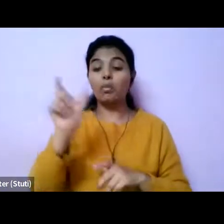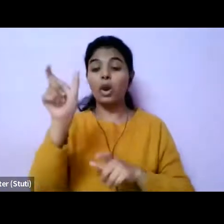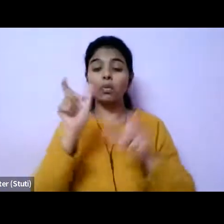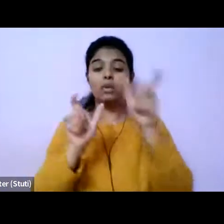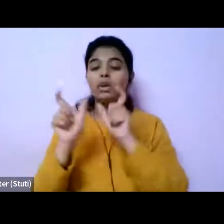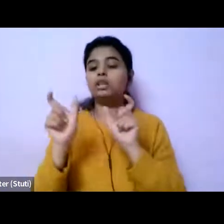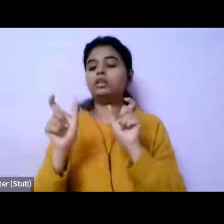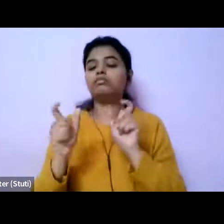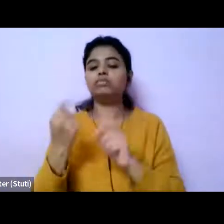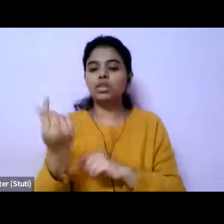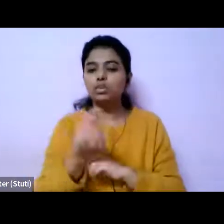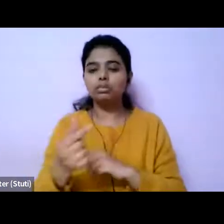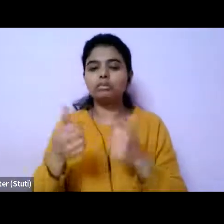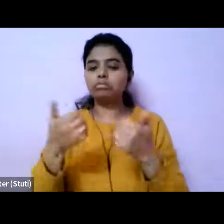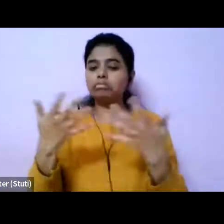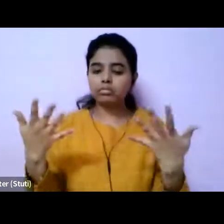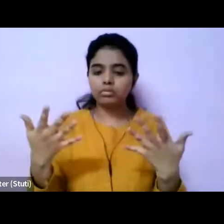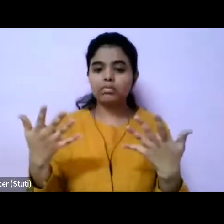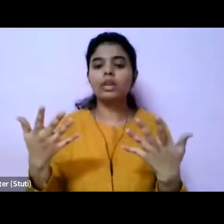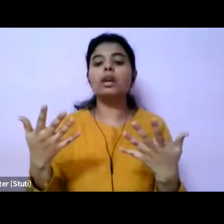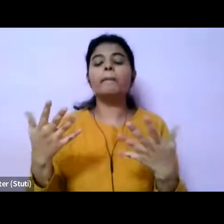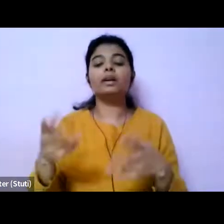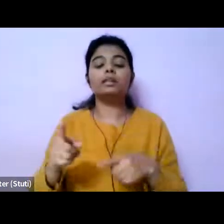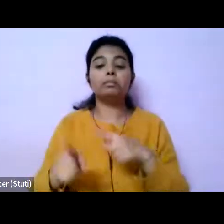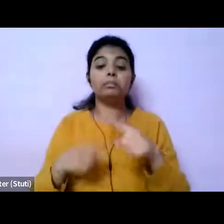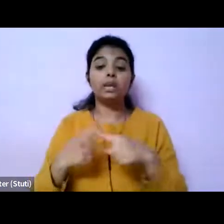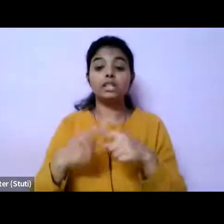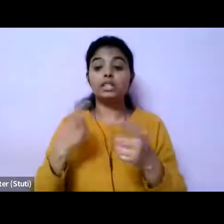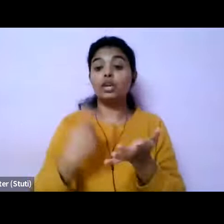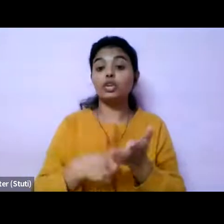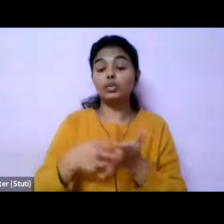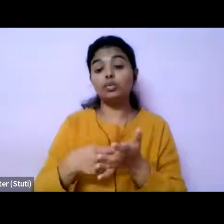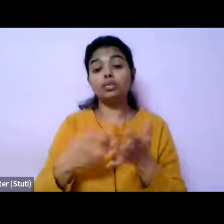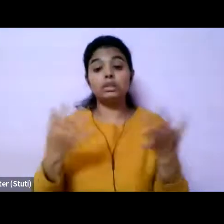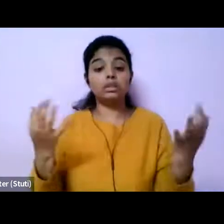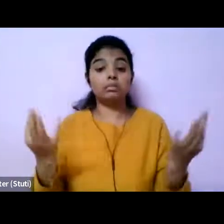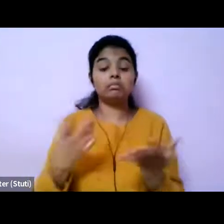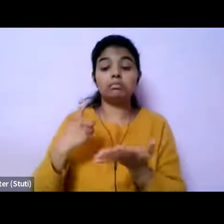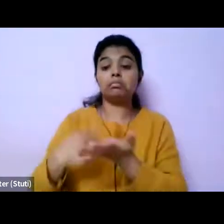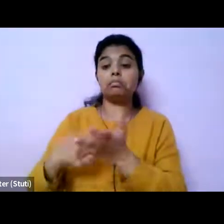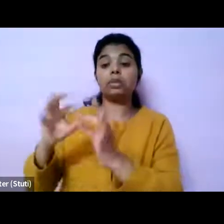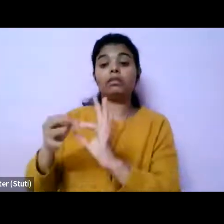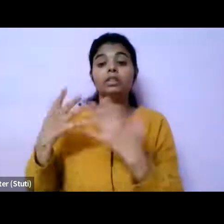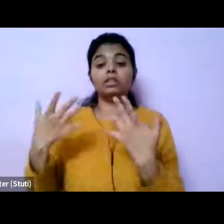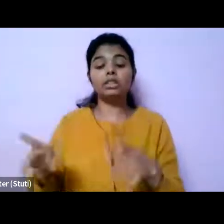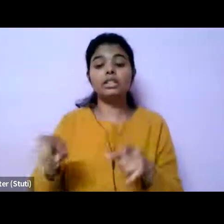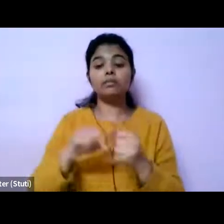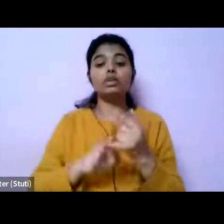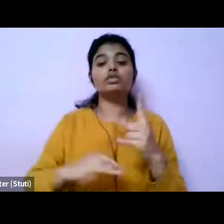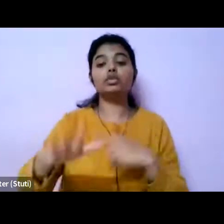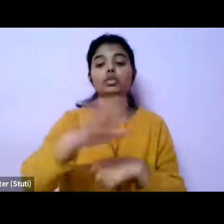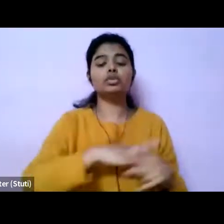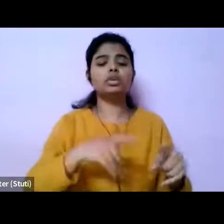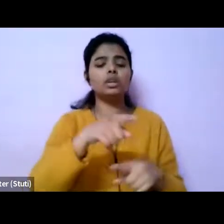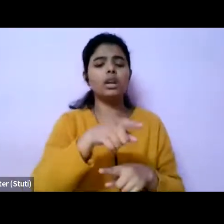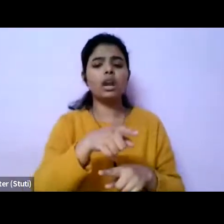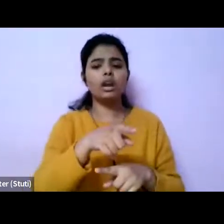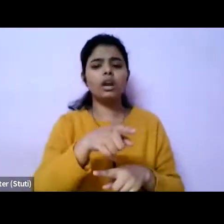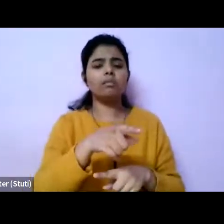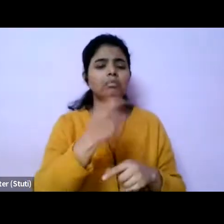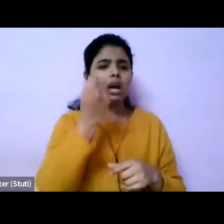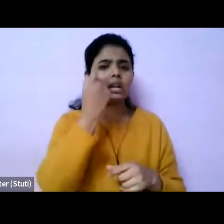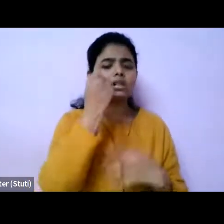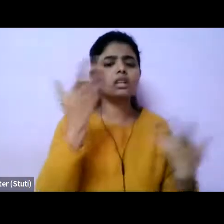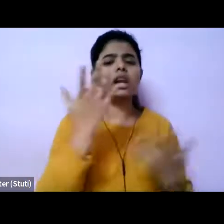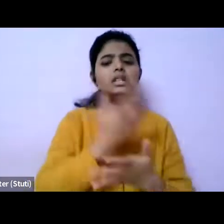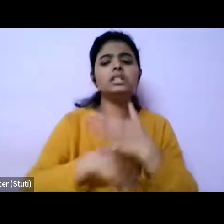such established and entrenched norms which control hegemonic social understandings of disability and